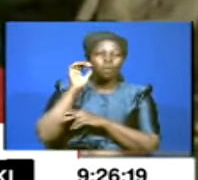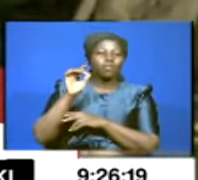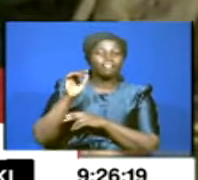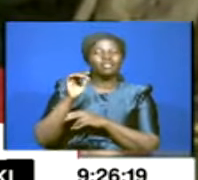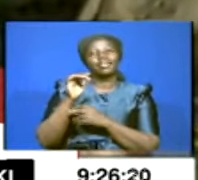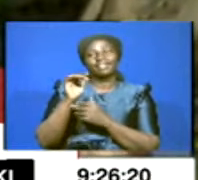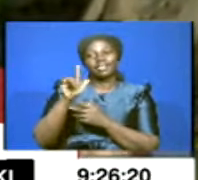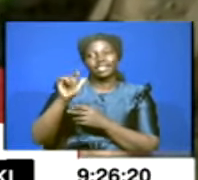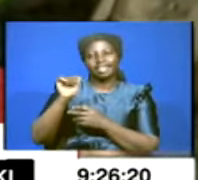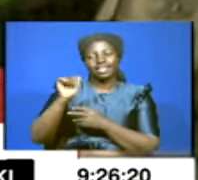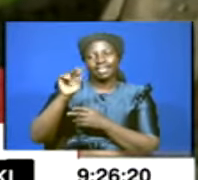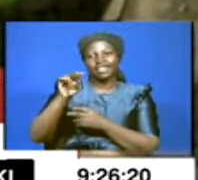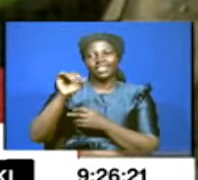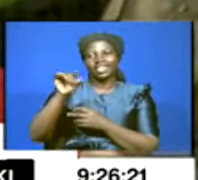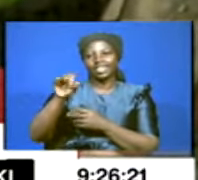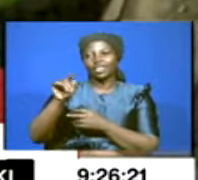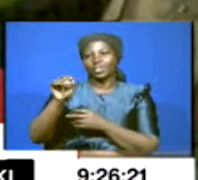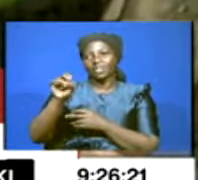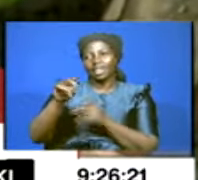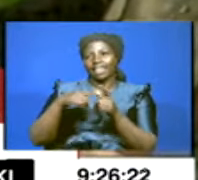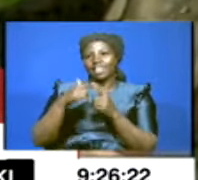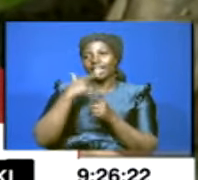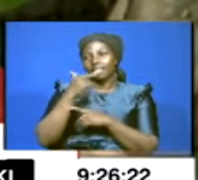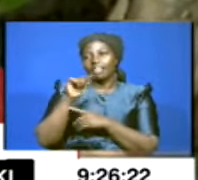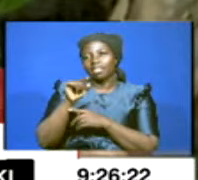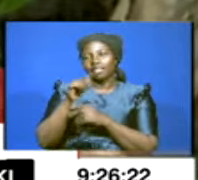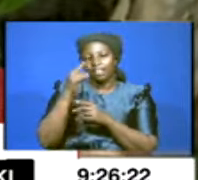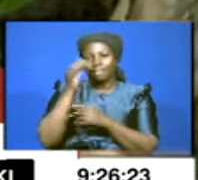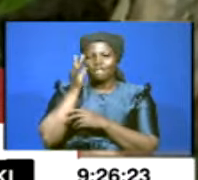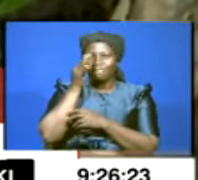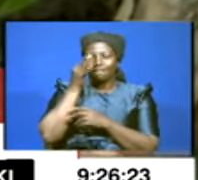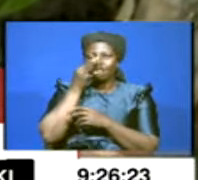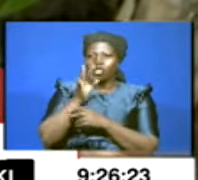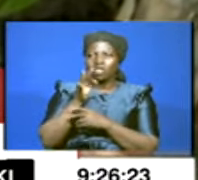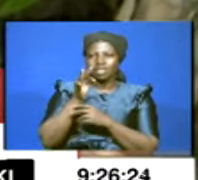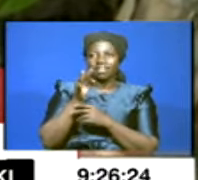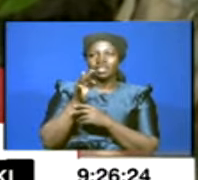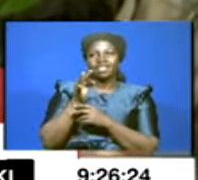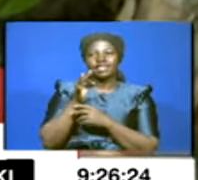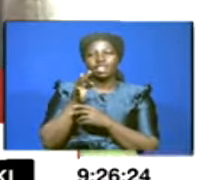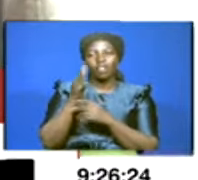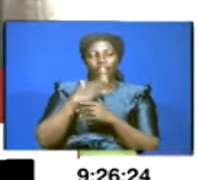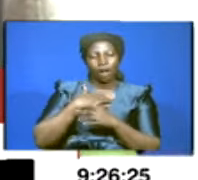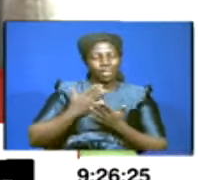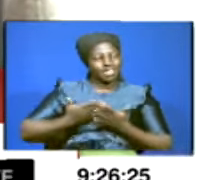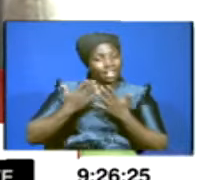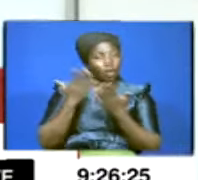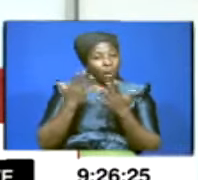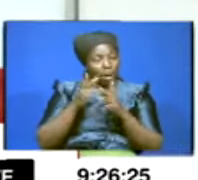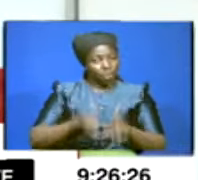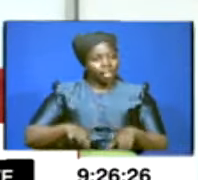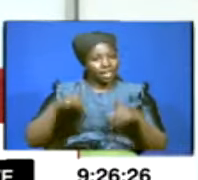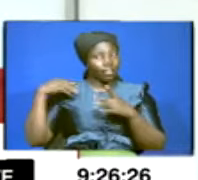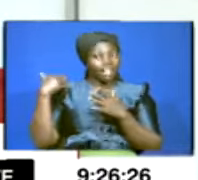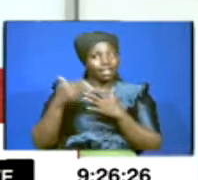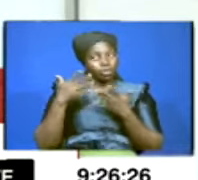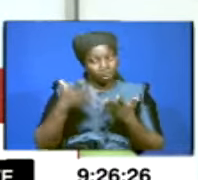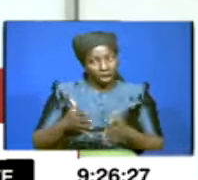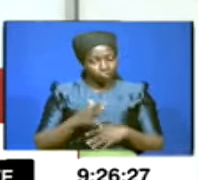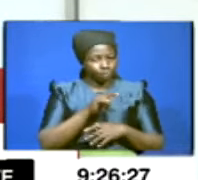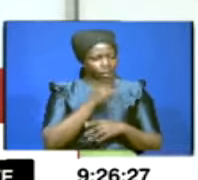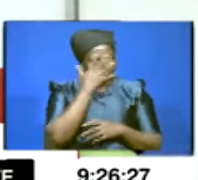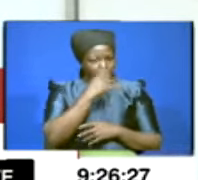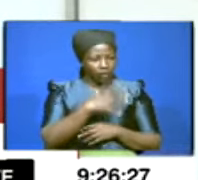of sacrifice. That is so beautiful. Yes, we live up to now. That is so wonderful. Let's talk about